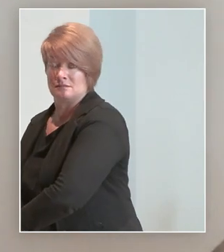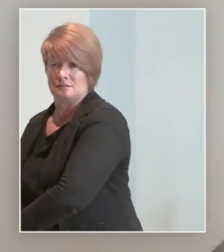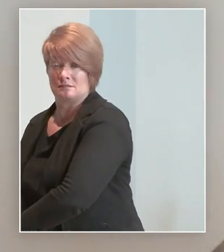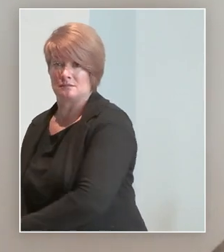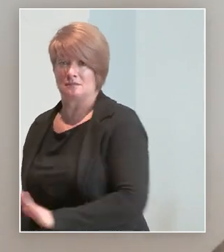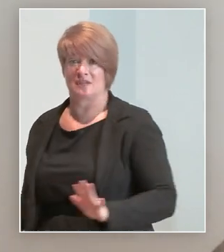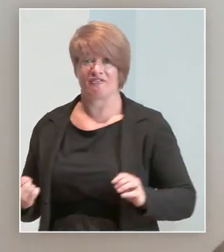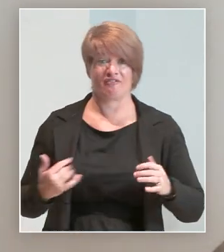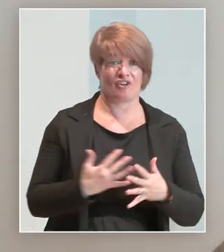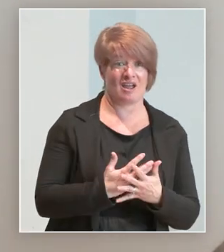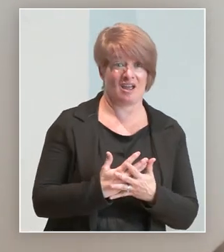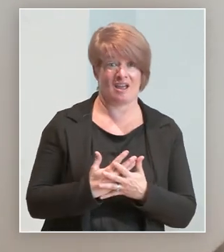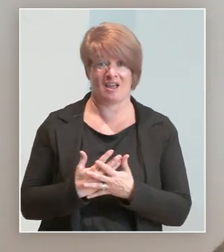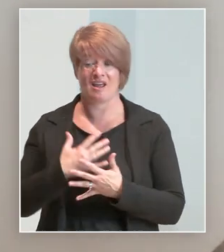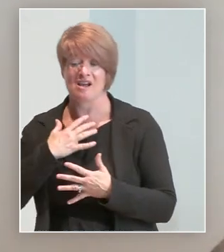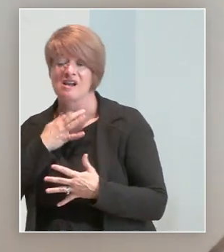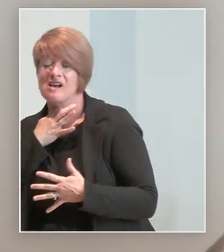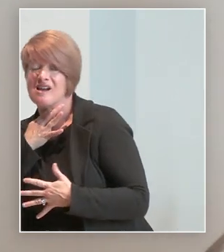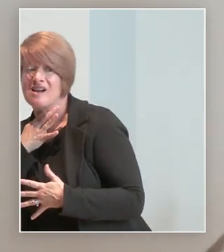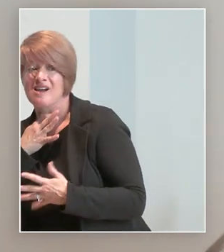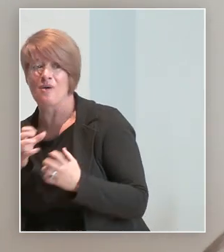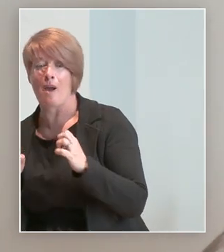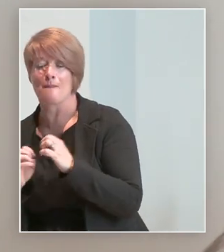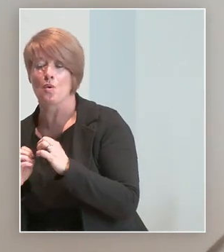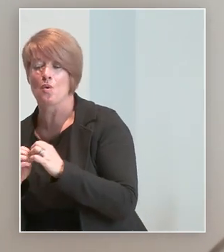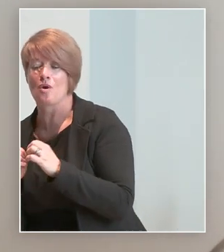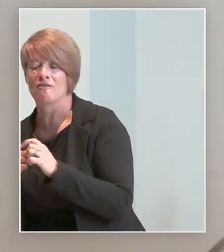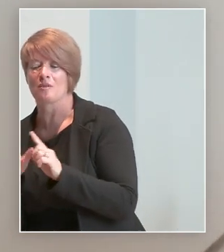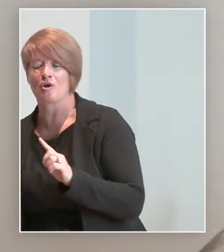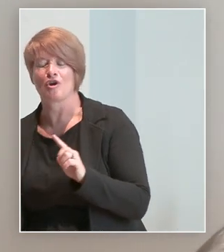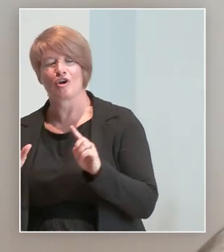me both afraid and intrigued to search out her collection, The Bloody Chamber.